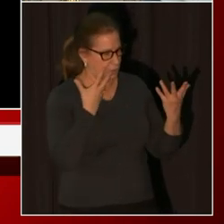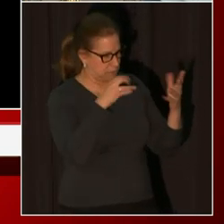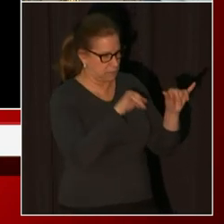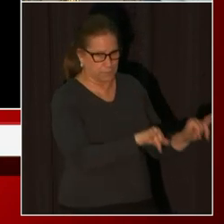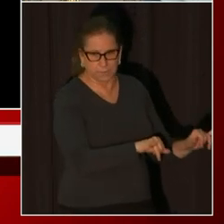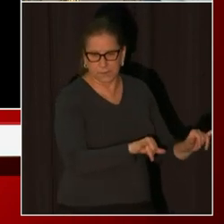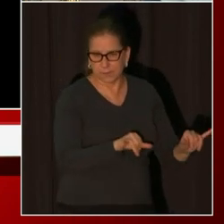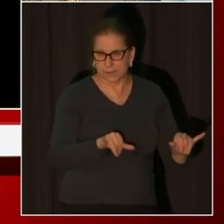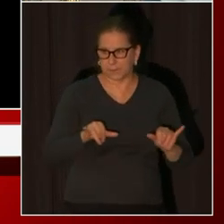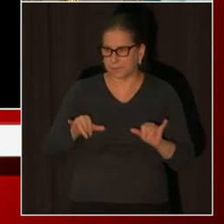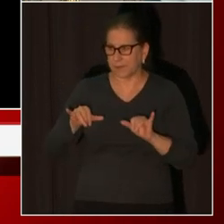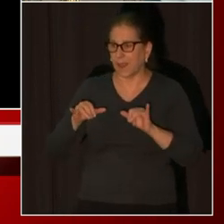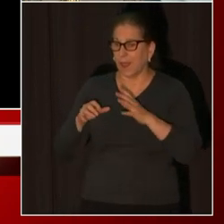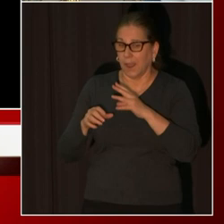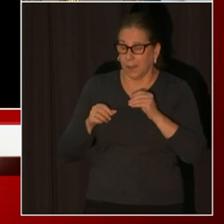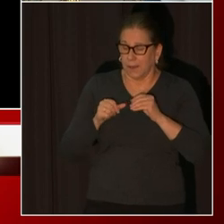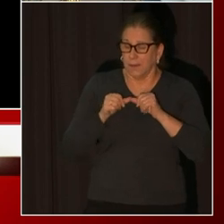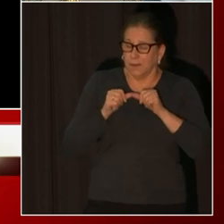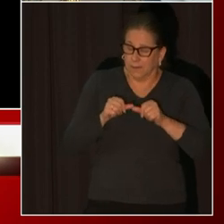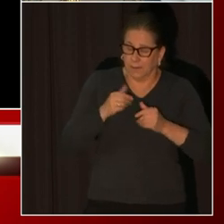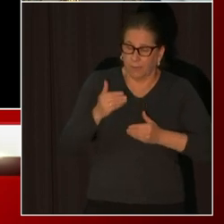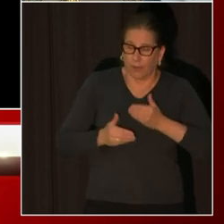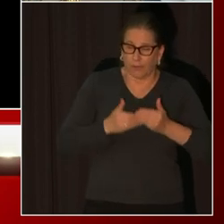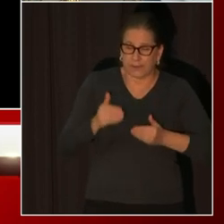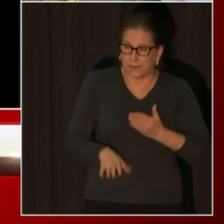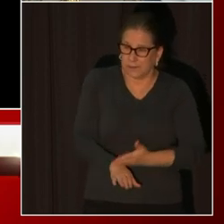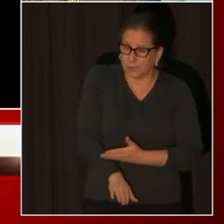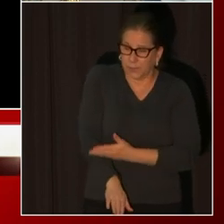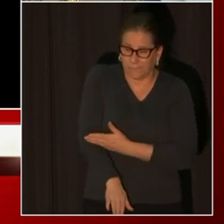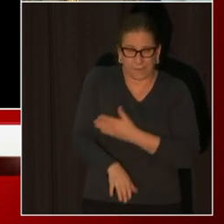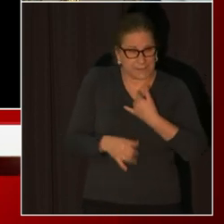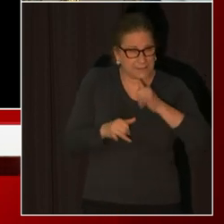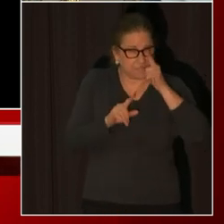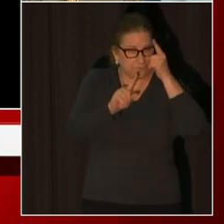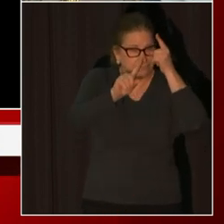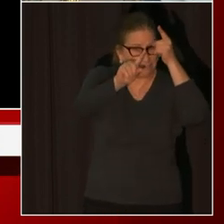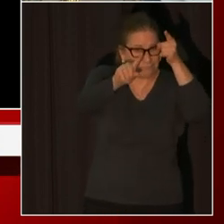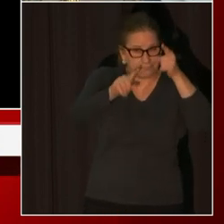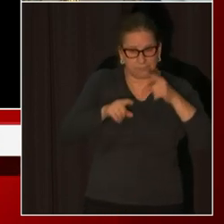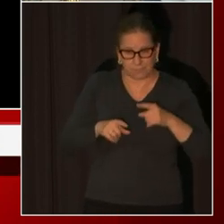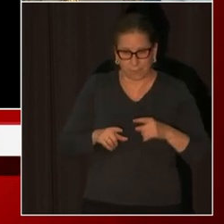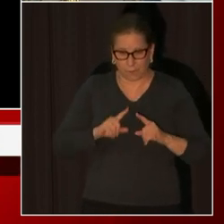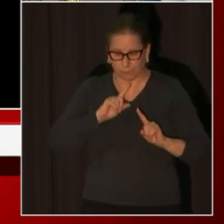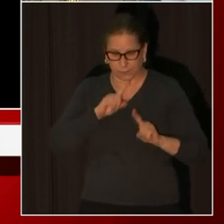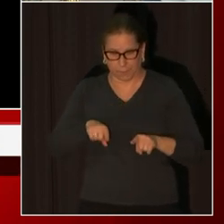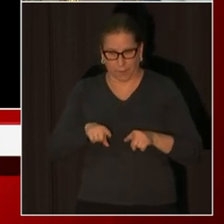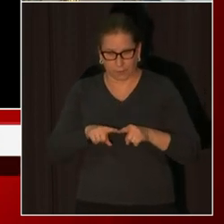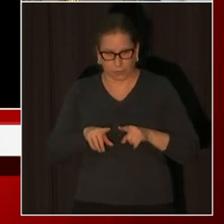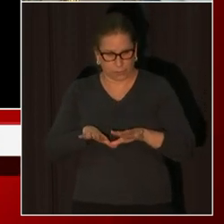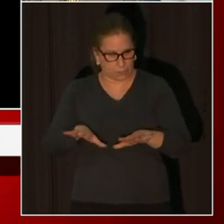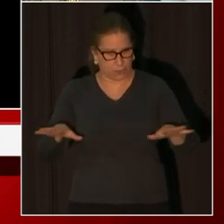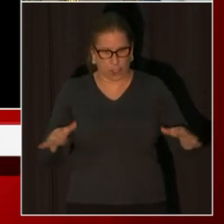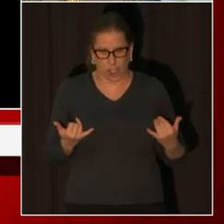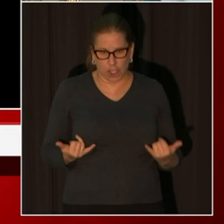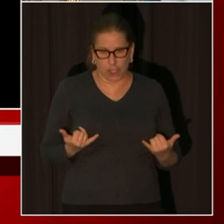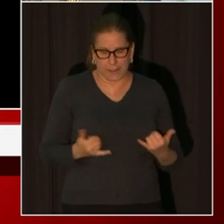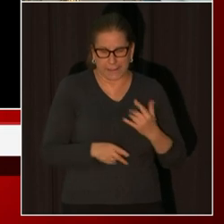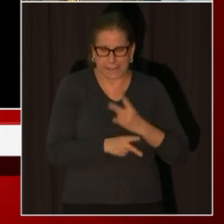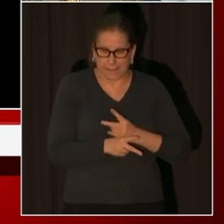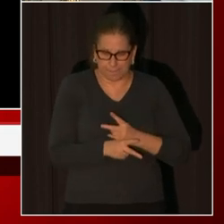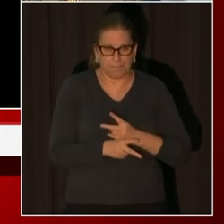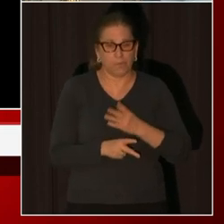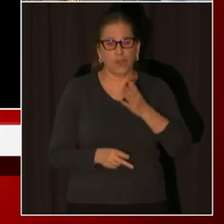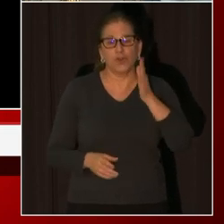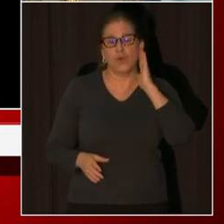You will continue to see very significant investments in